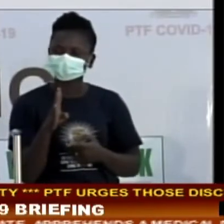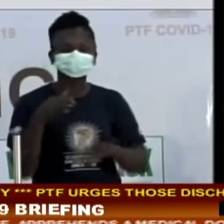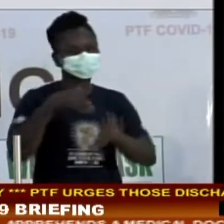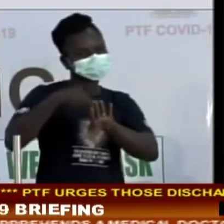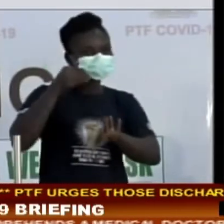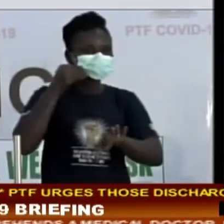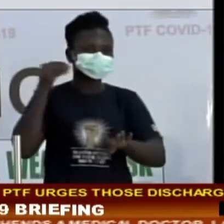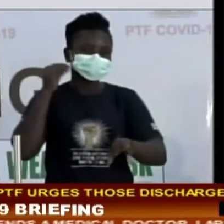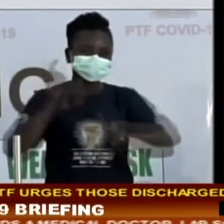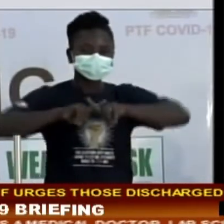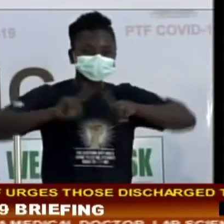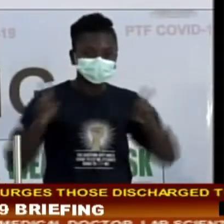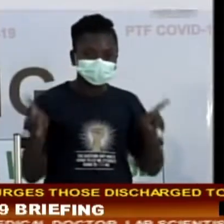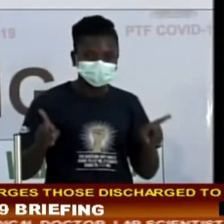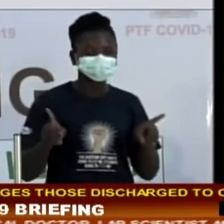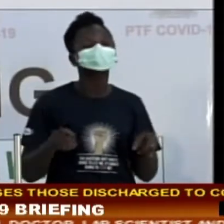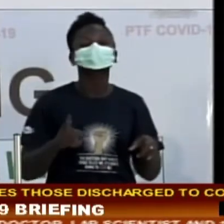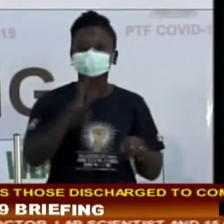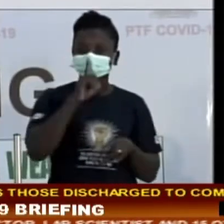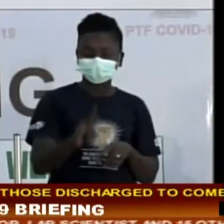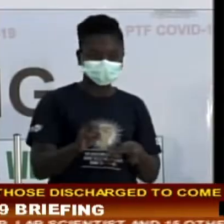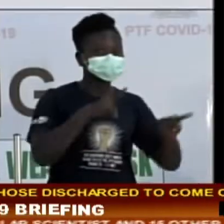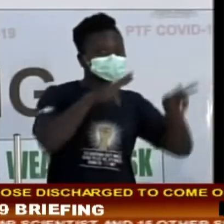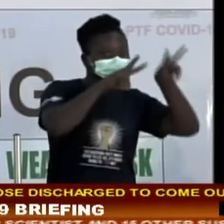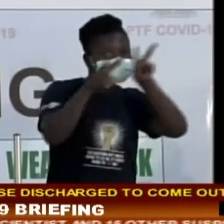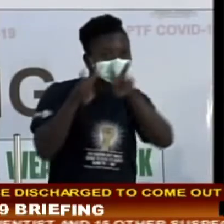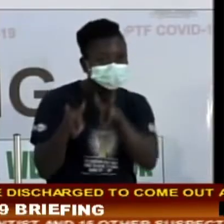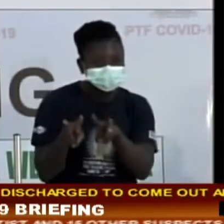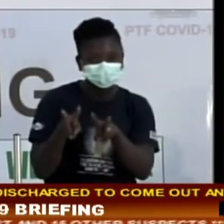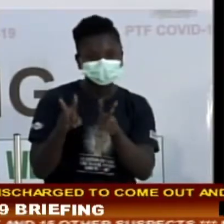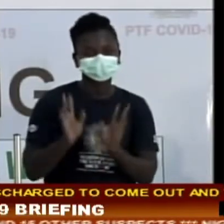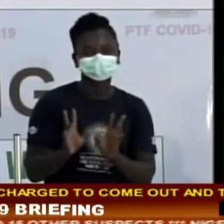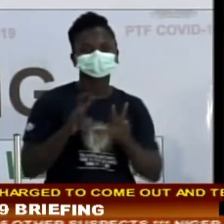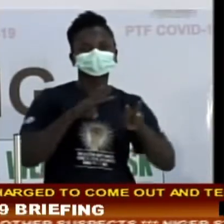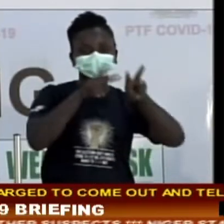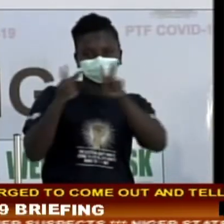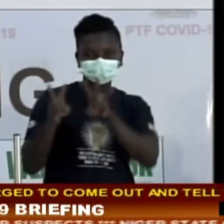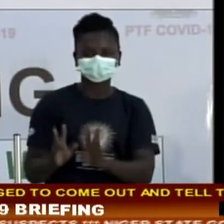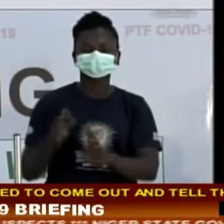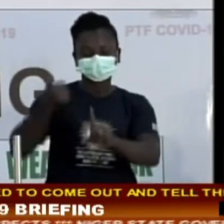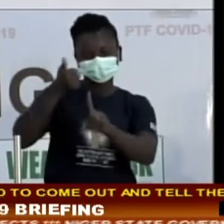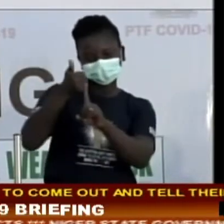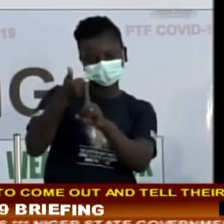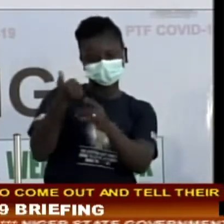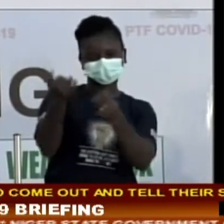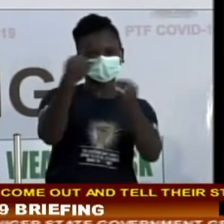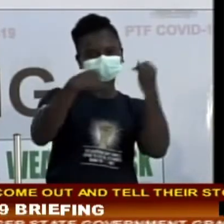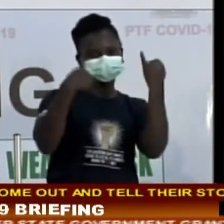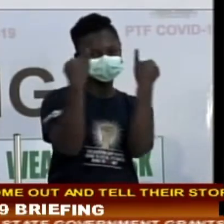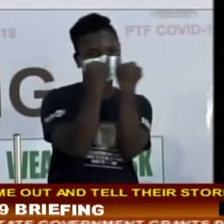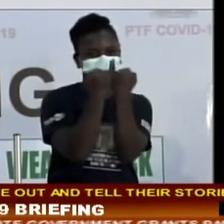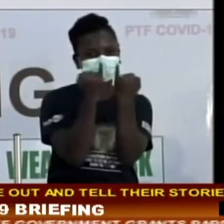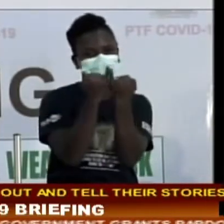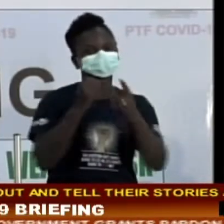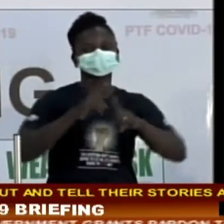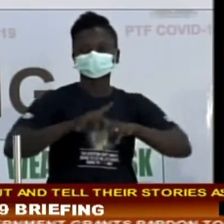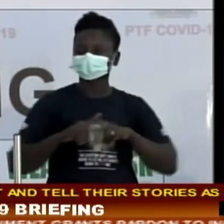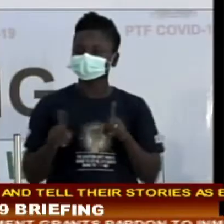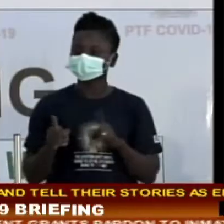home but uh definitely supervised uh supervised uh self asolution and but it's not for